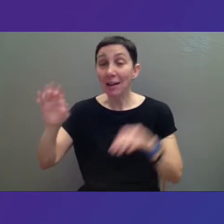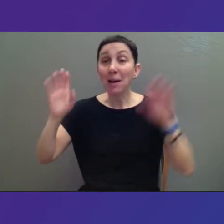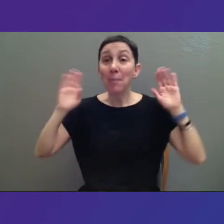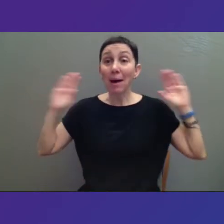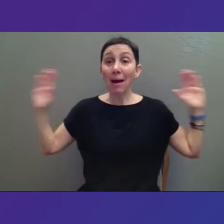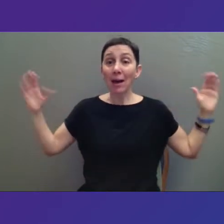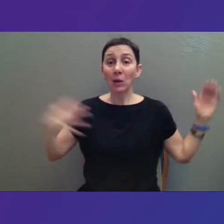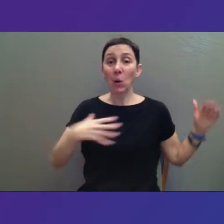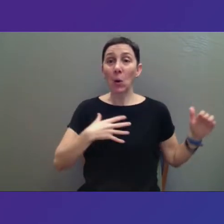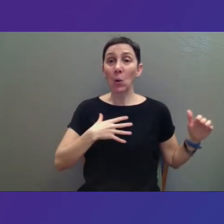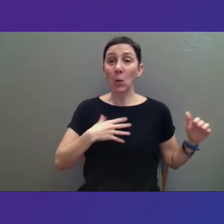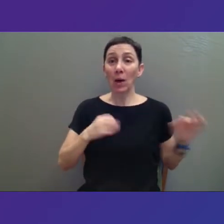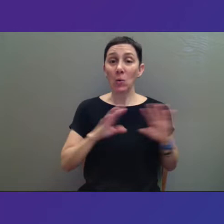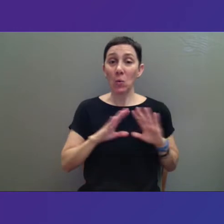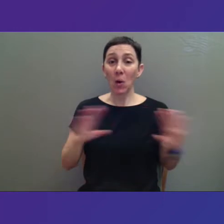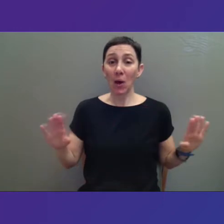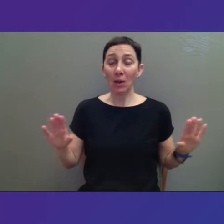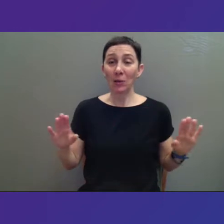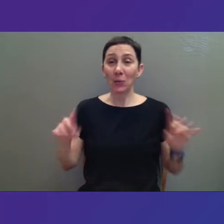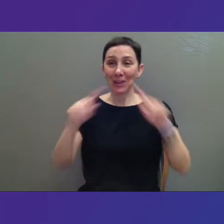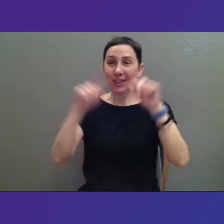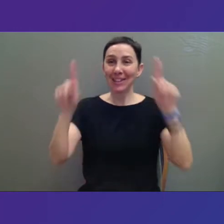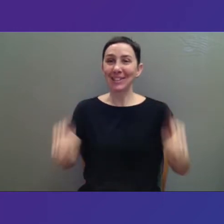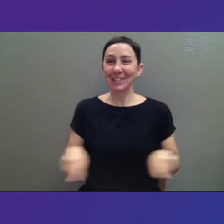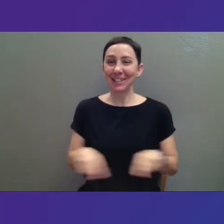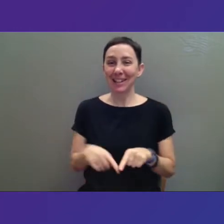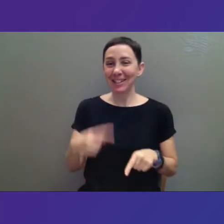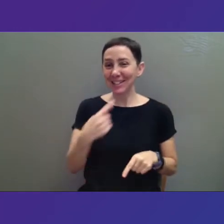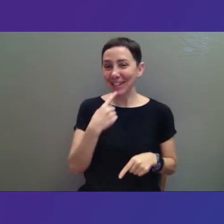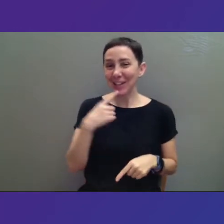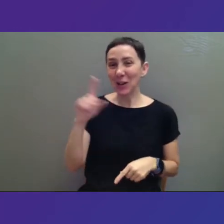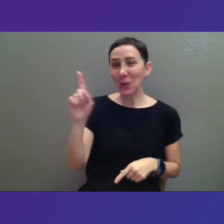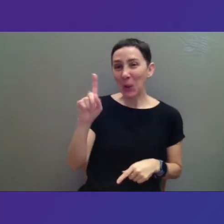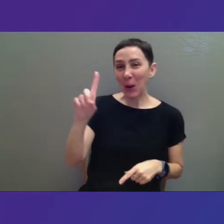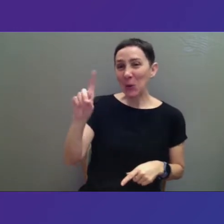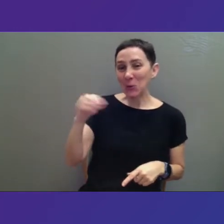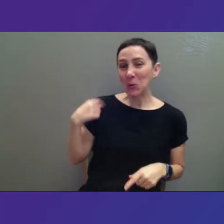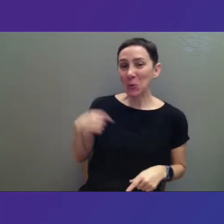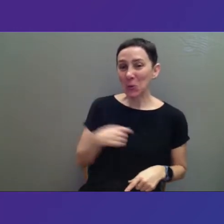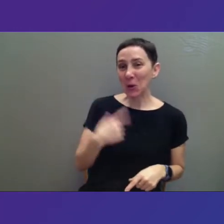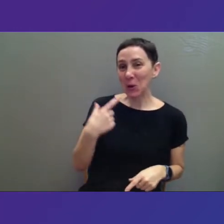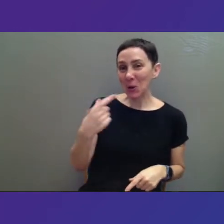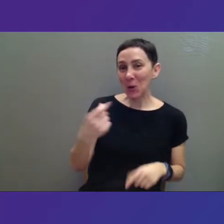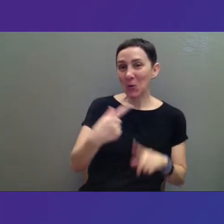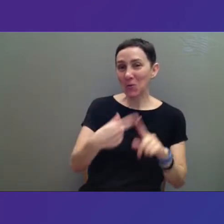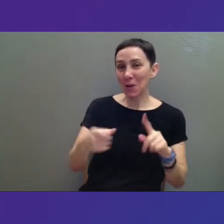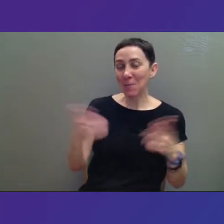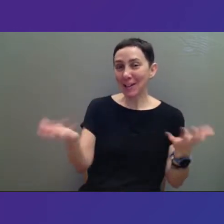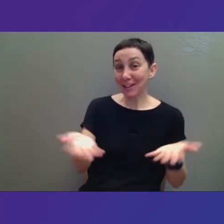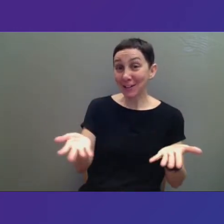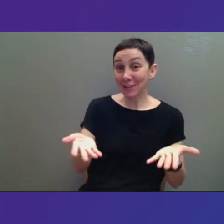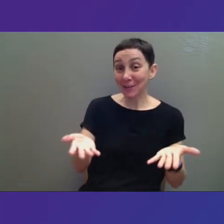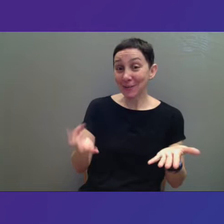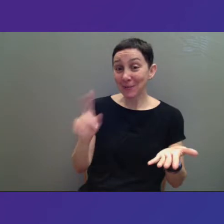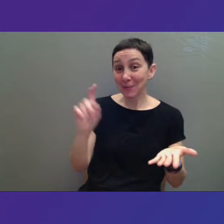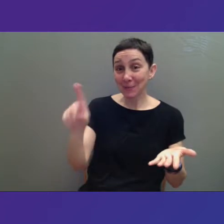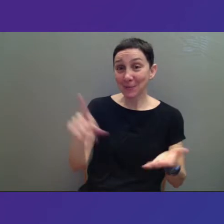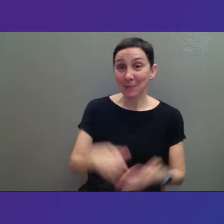cardboard sign saying, "Where do we go from